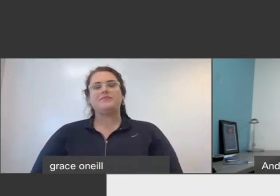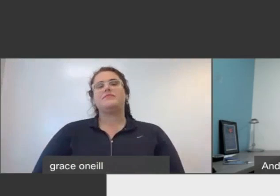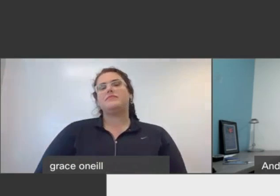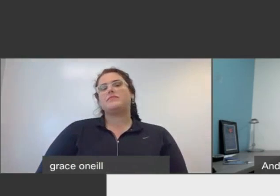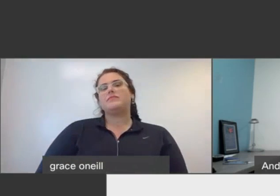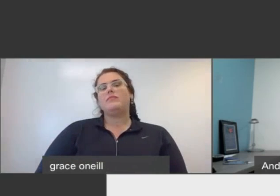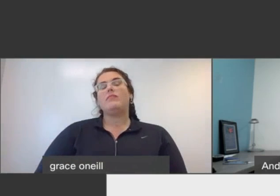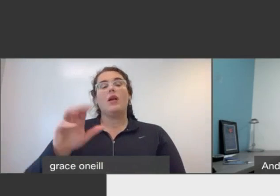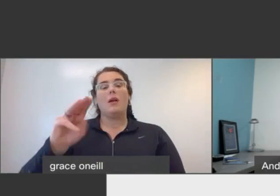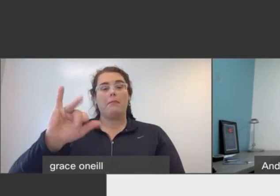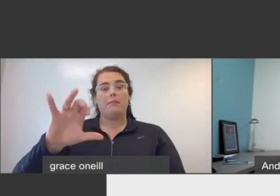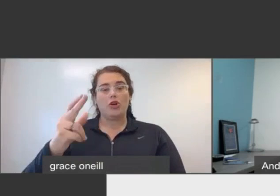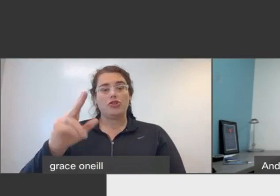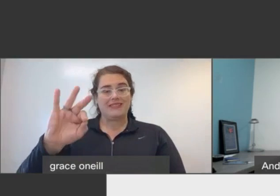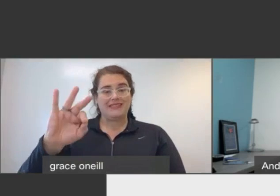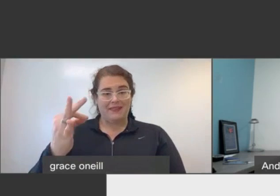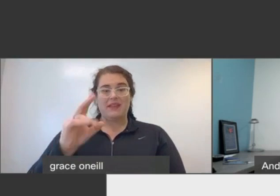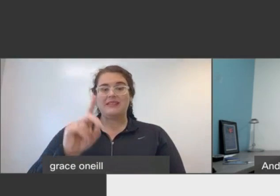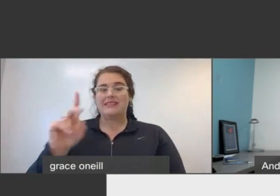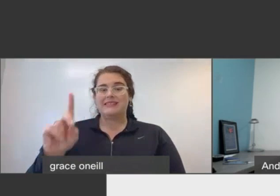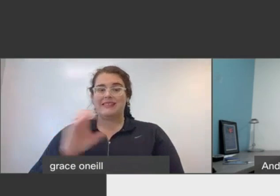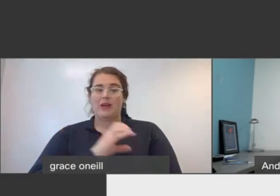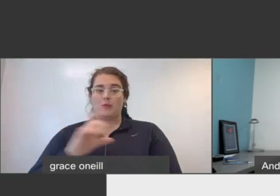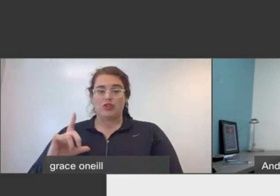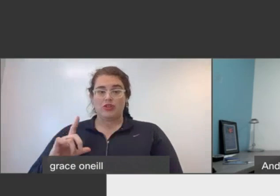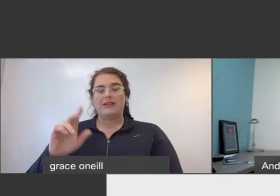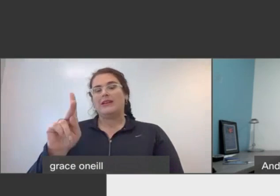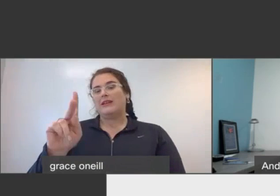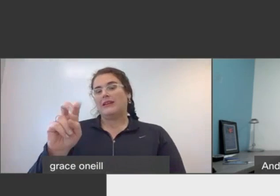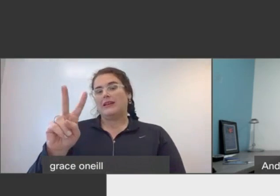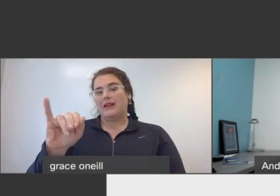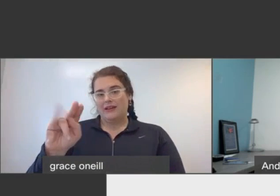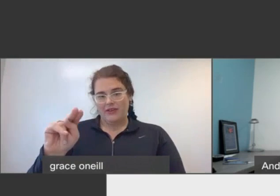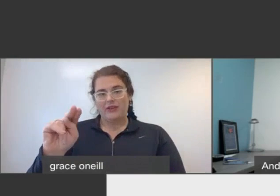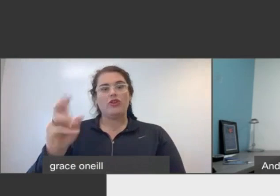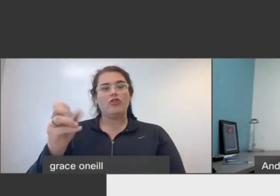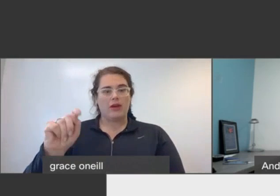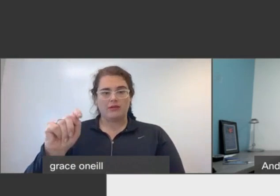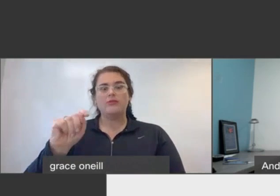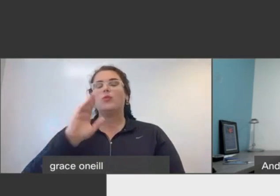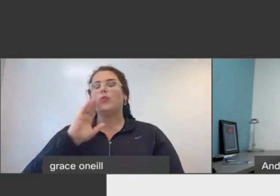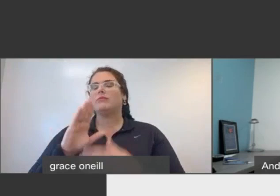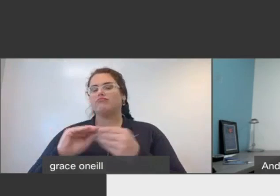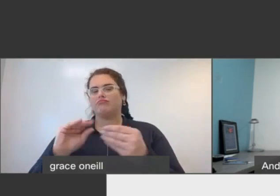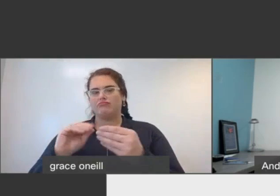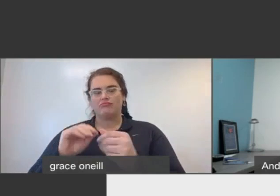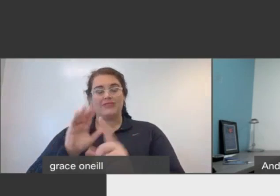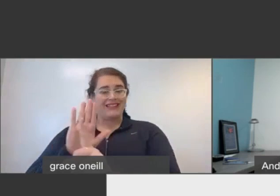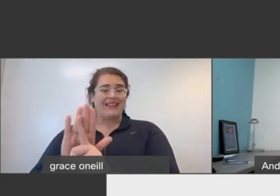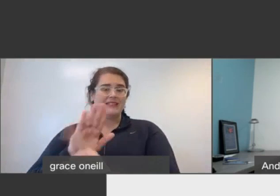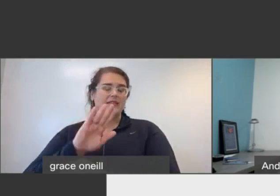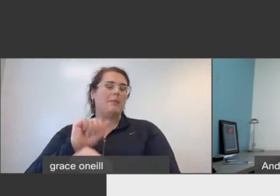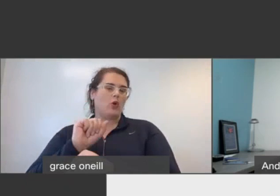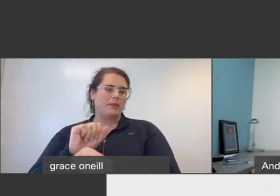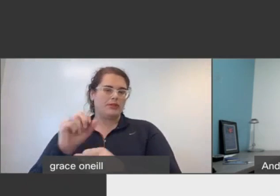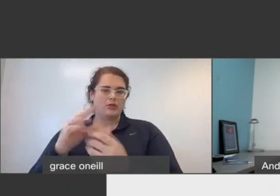DD Council's Kevin Wright, formerly of DDS, will be sharing his personal employment stories and systems change.